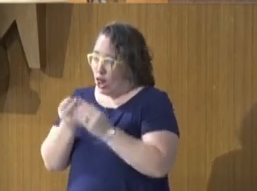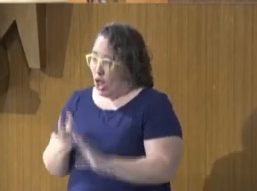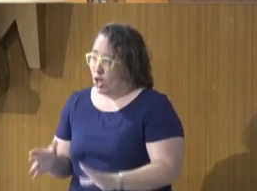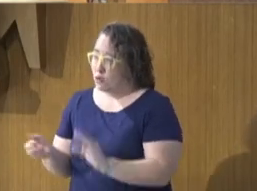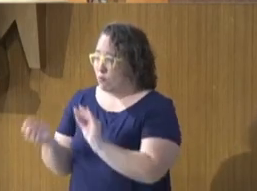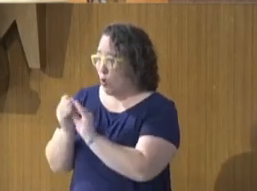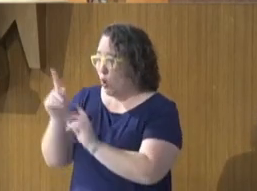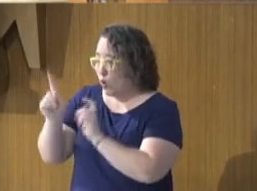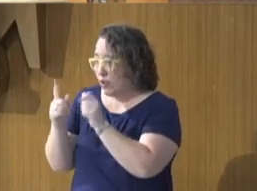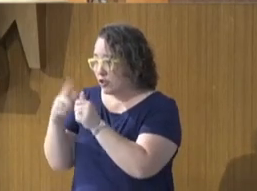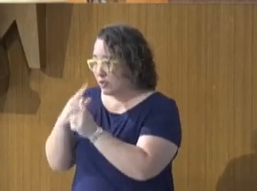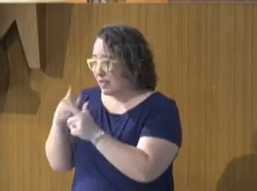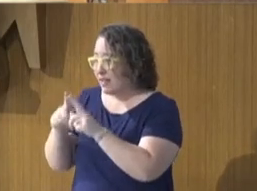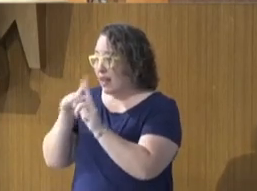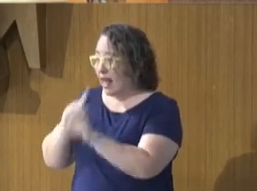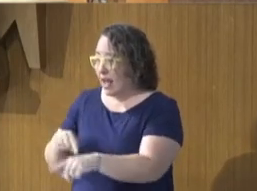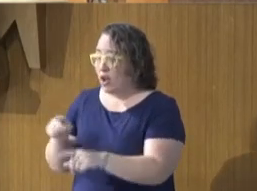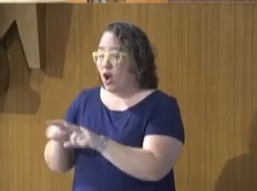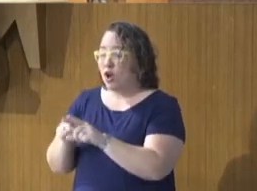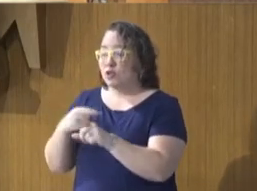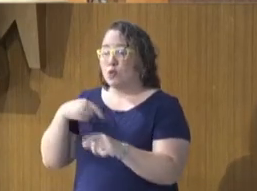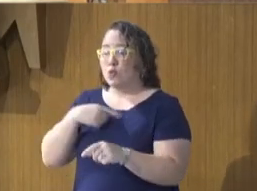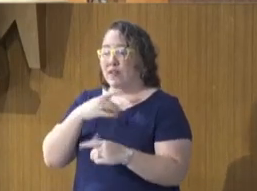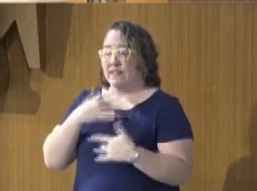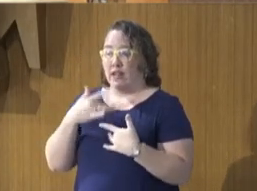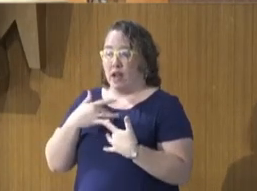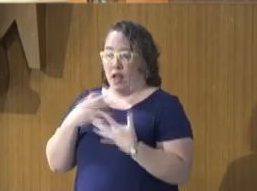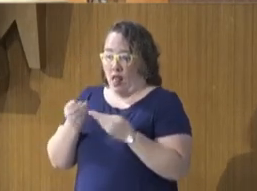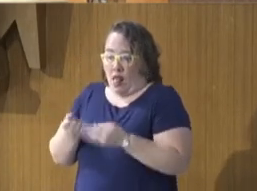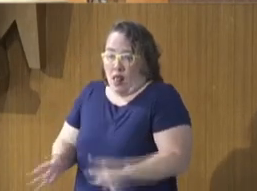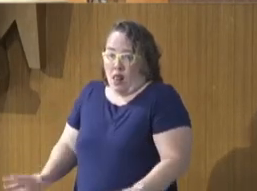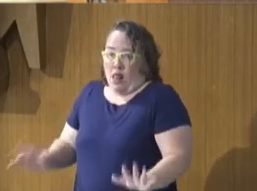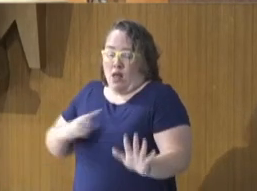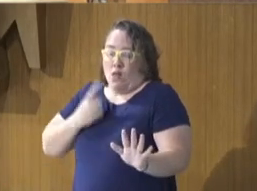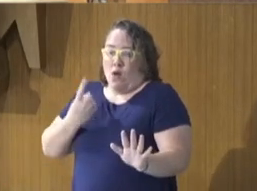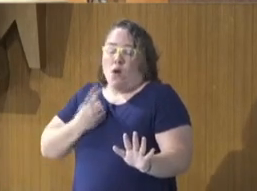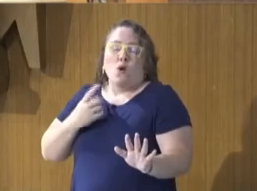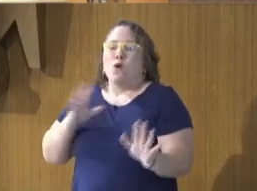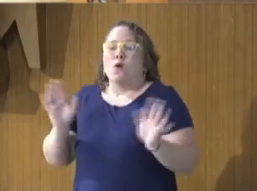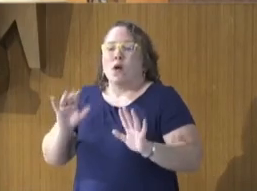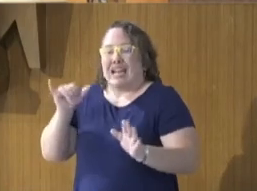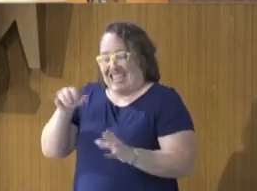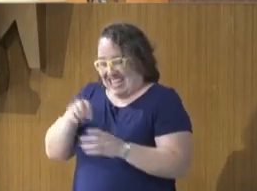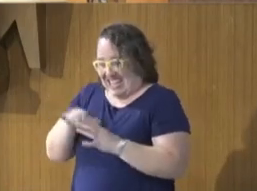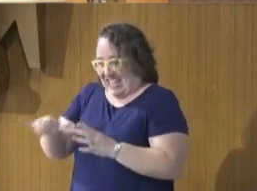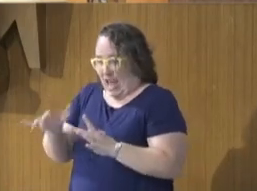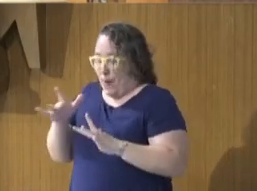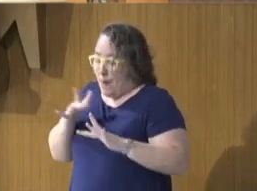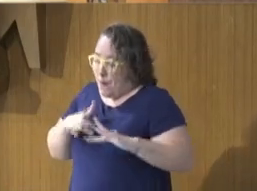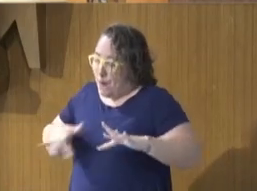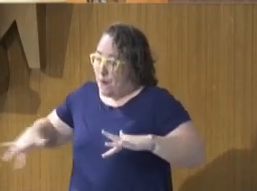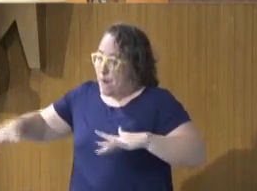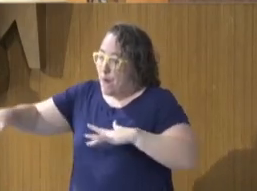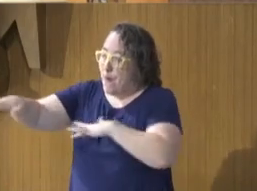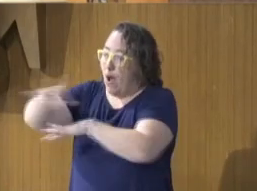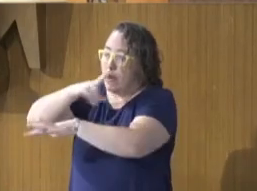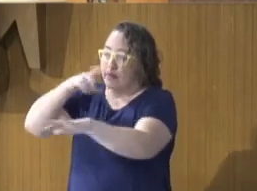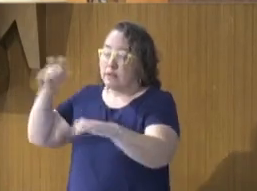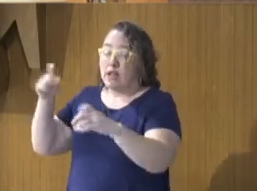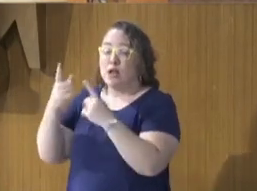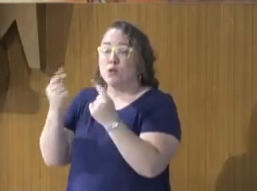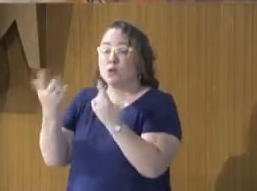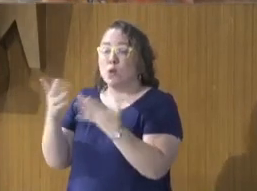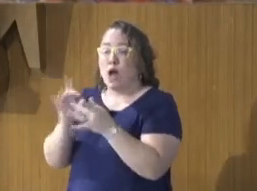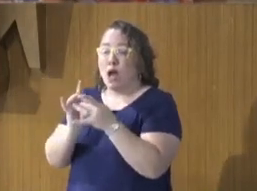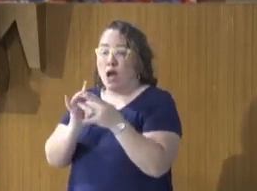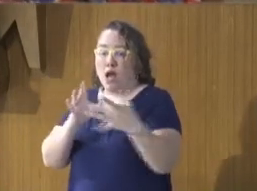than answers, and we aren't sure of anything anymore. It is here in this desert where we learn to let go of